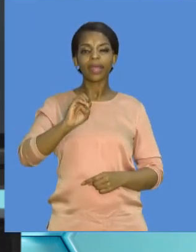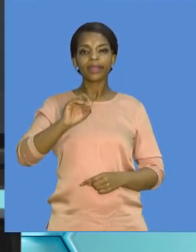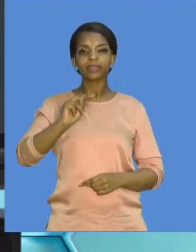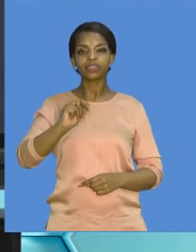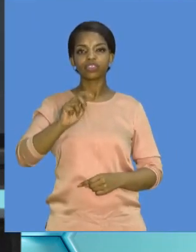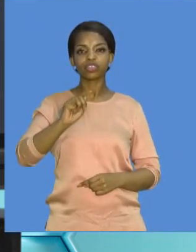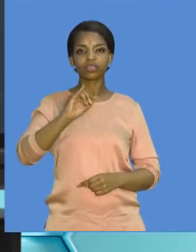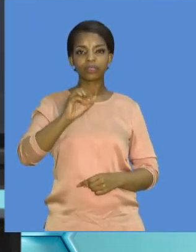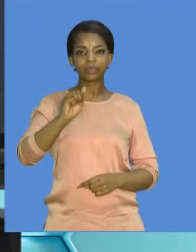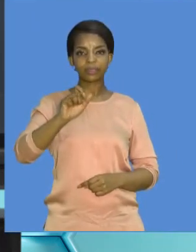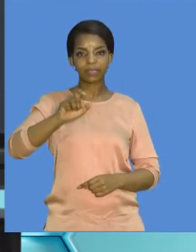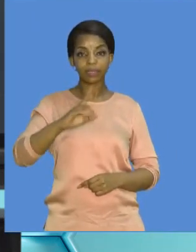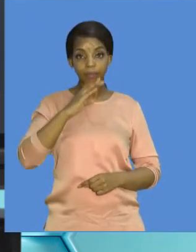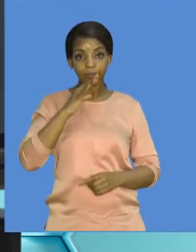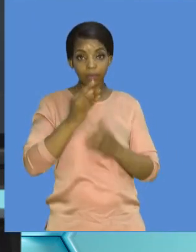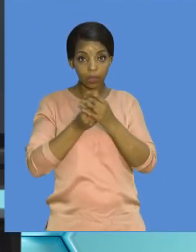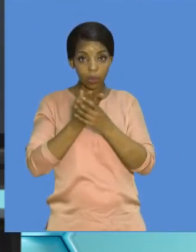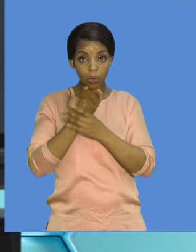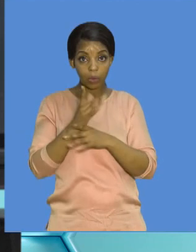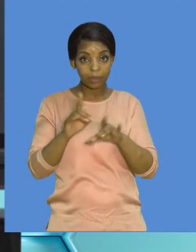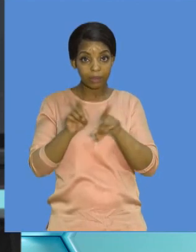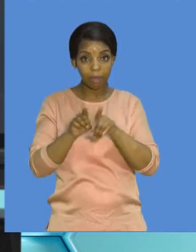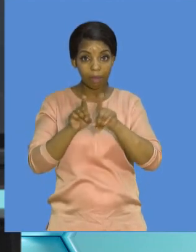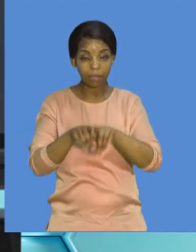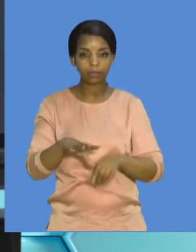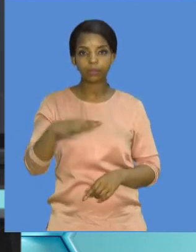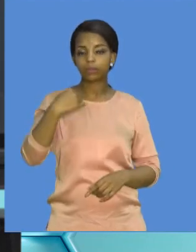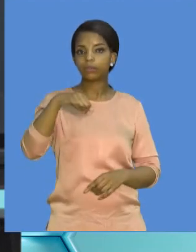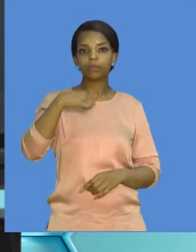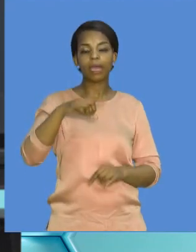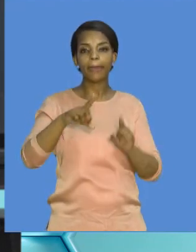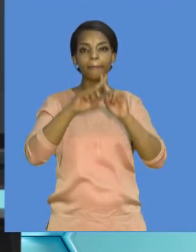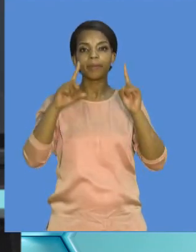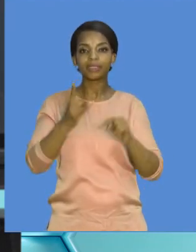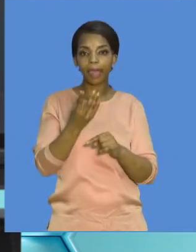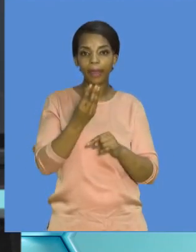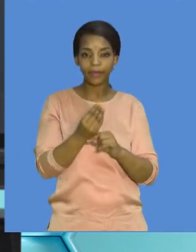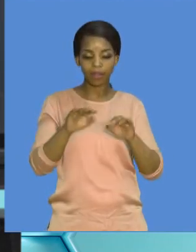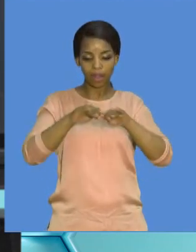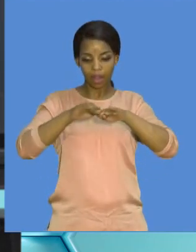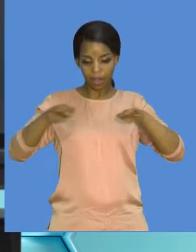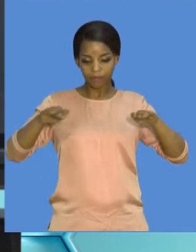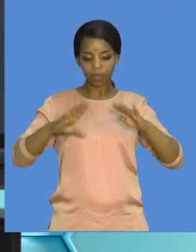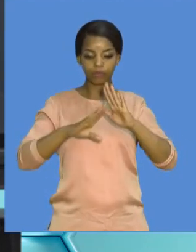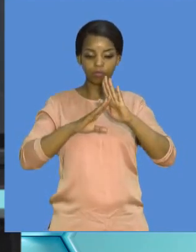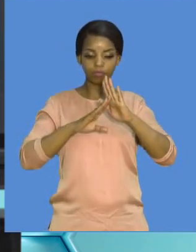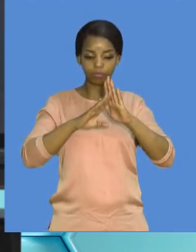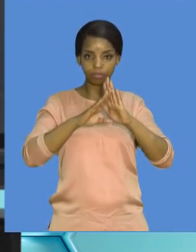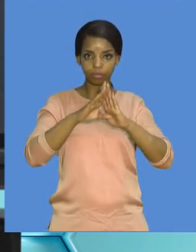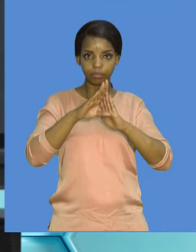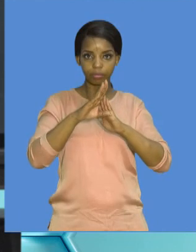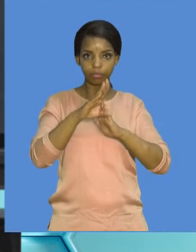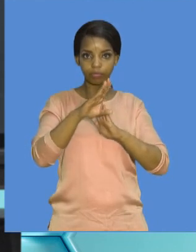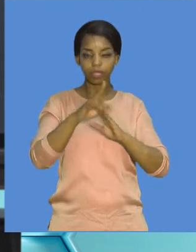the same rate, right? It is growing at an exponential level, right? So meaning